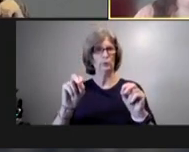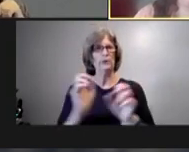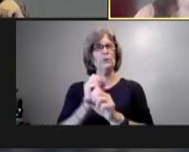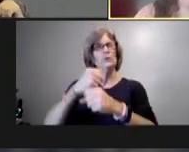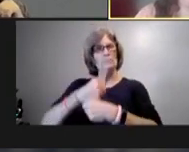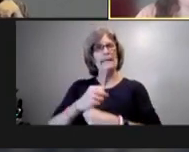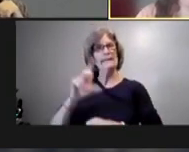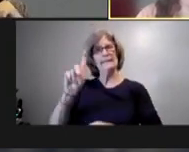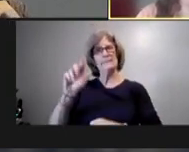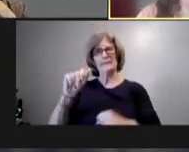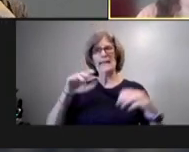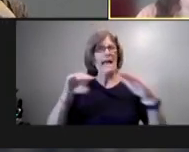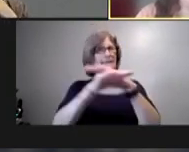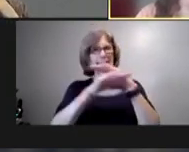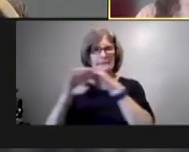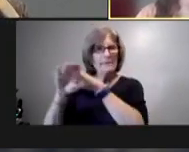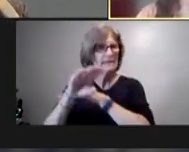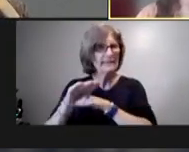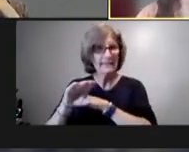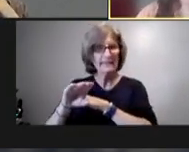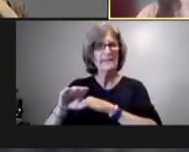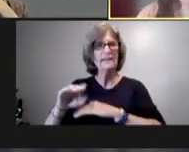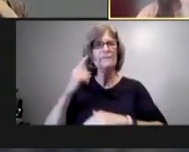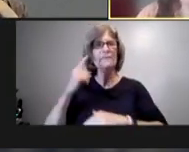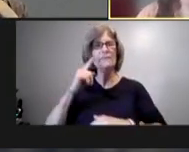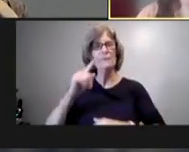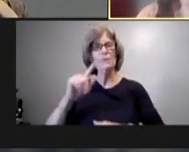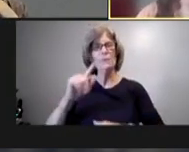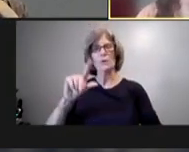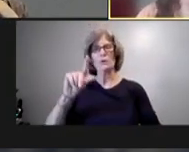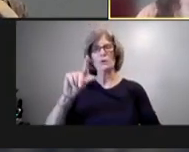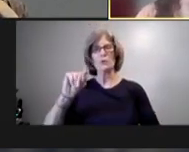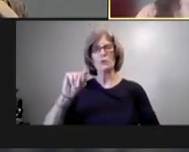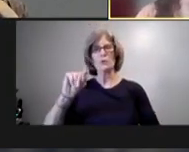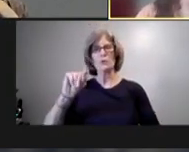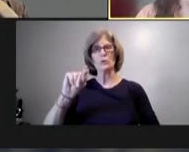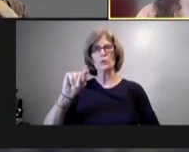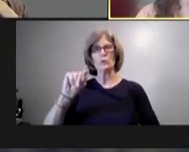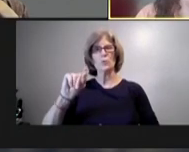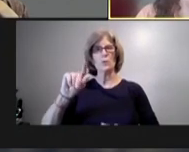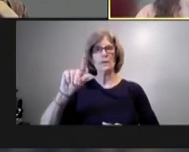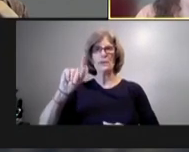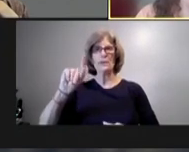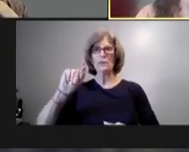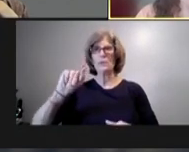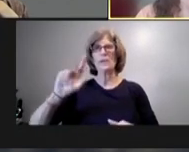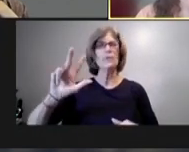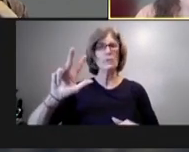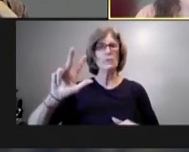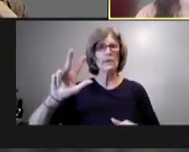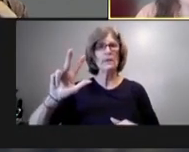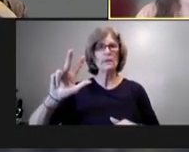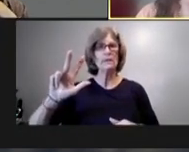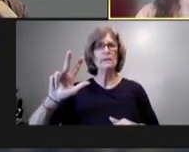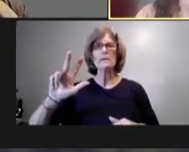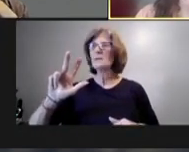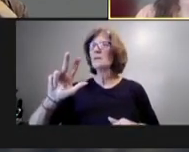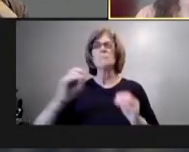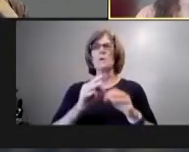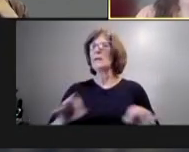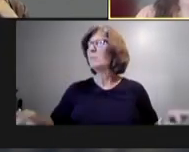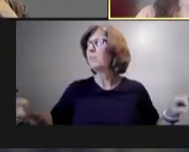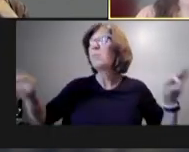disability accessibility and housing in 2023 more meaningful and up to date as opposed to what it was made